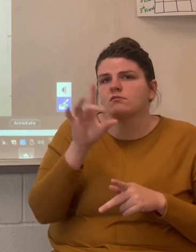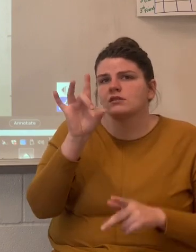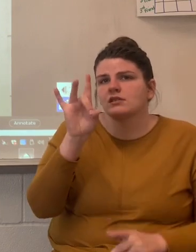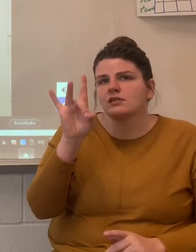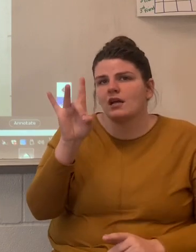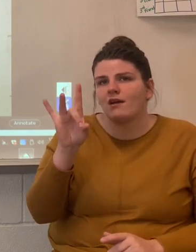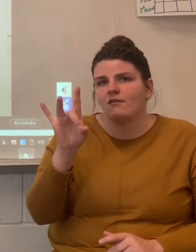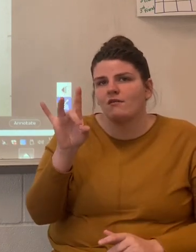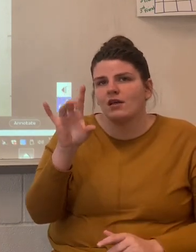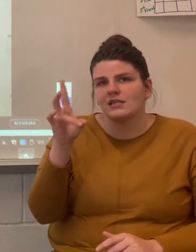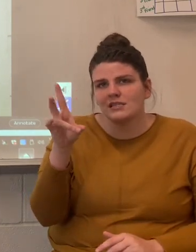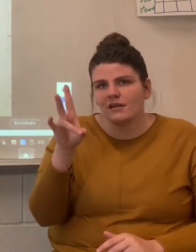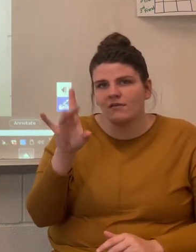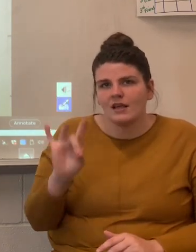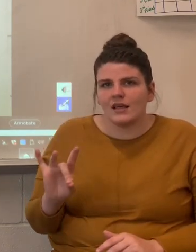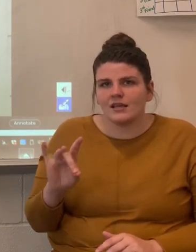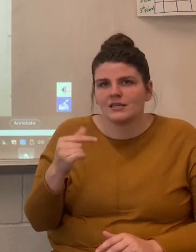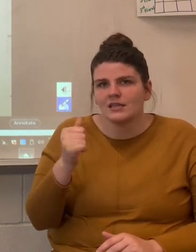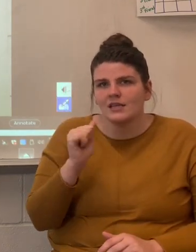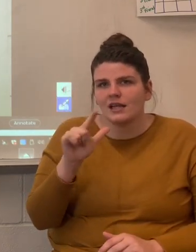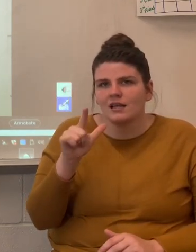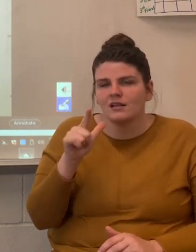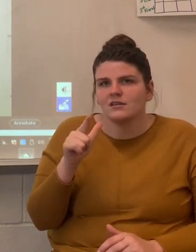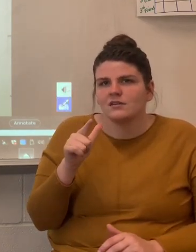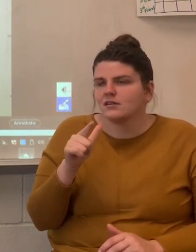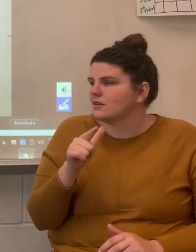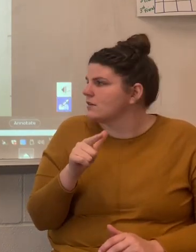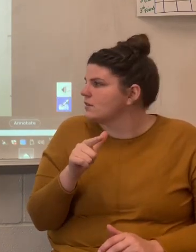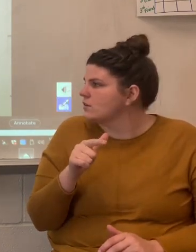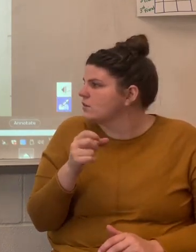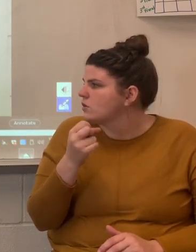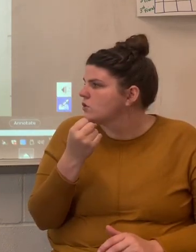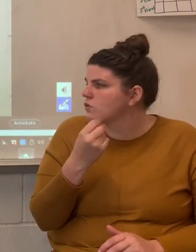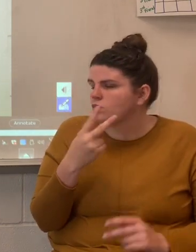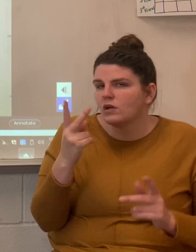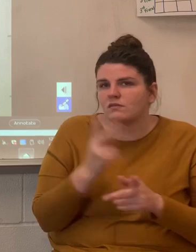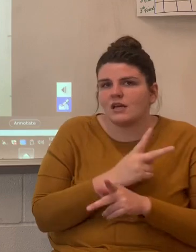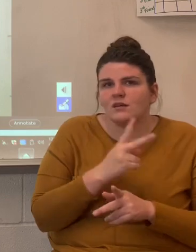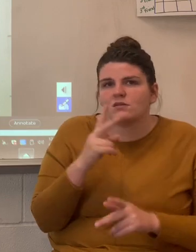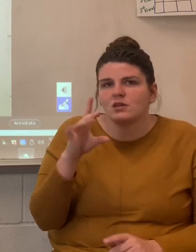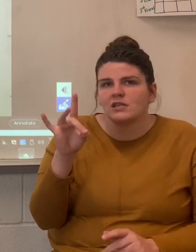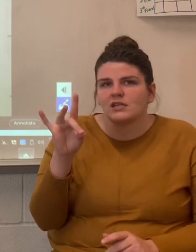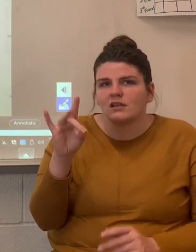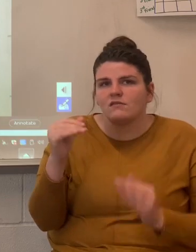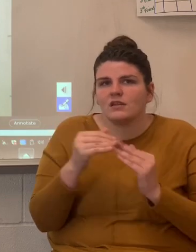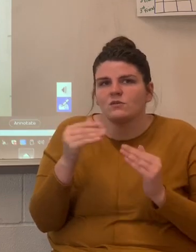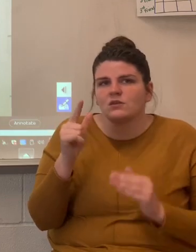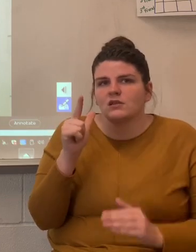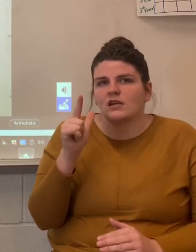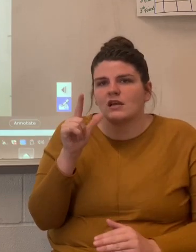my 1 under here. 12 times 7 is 84